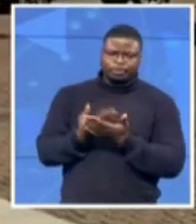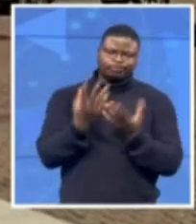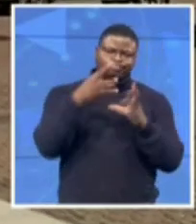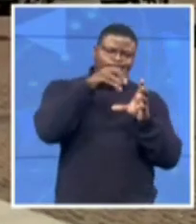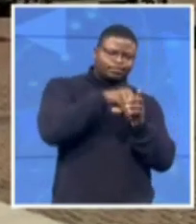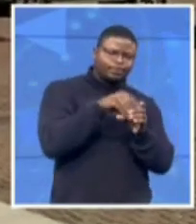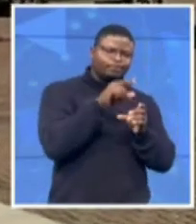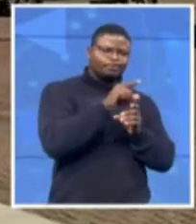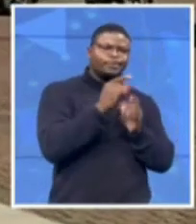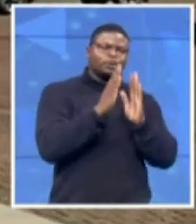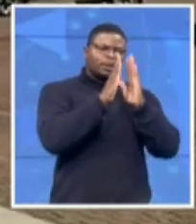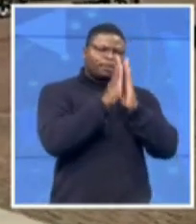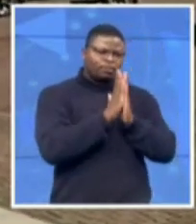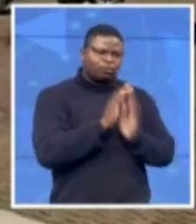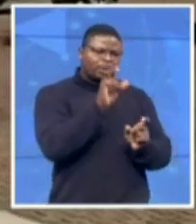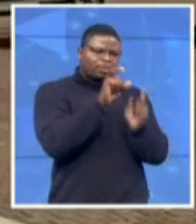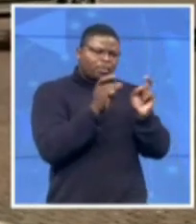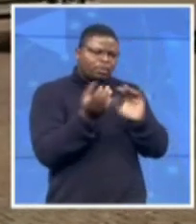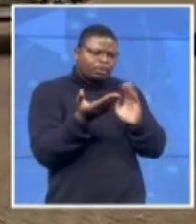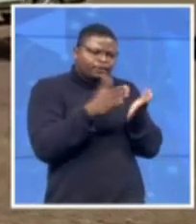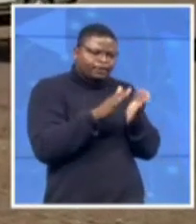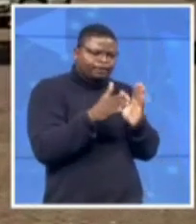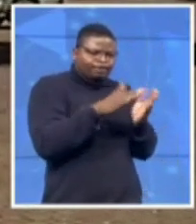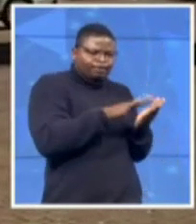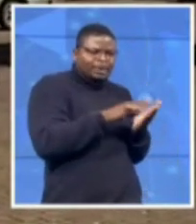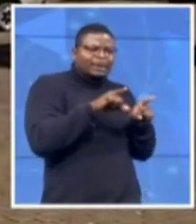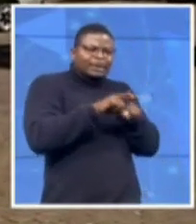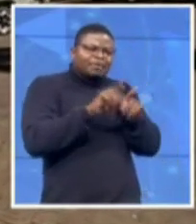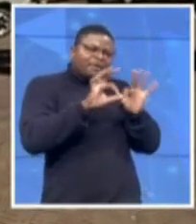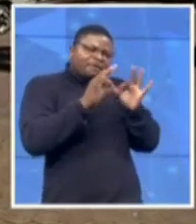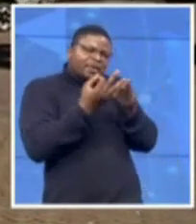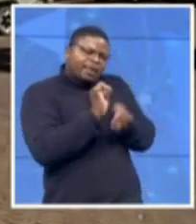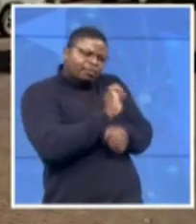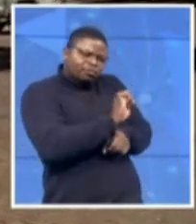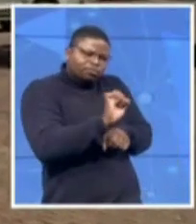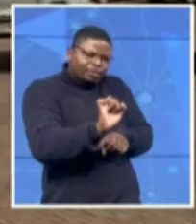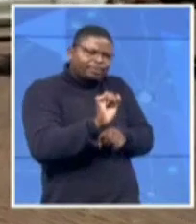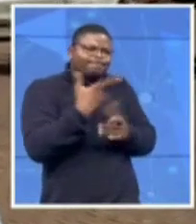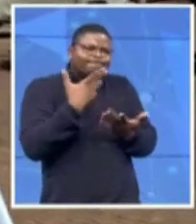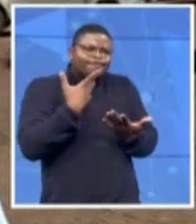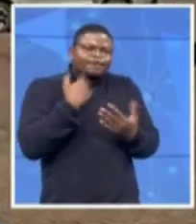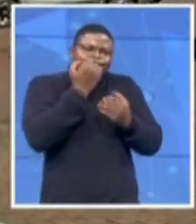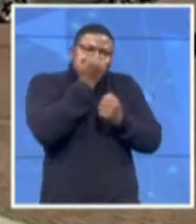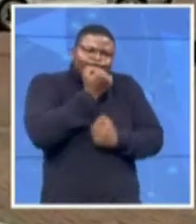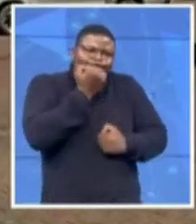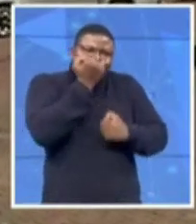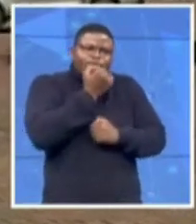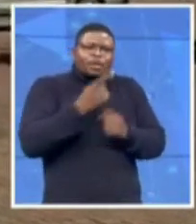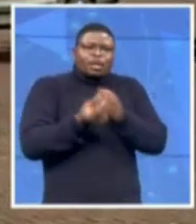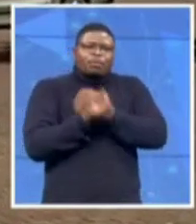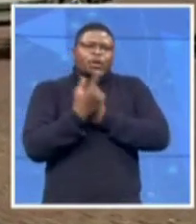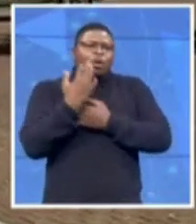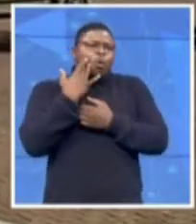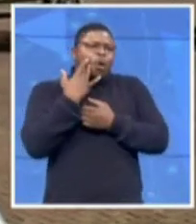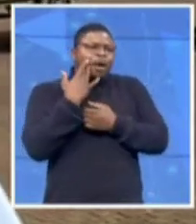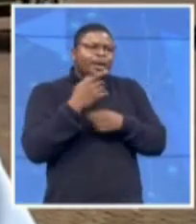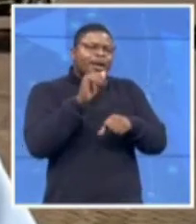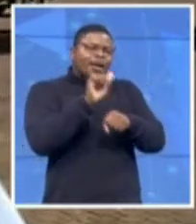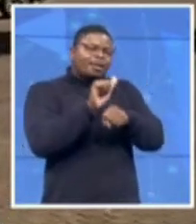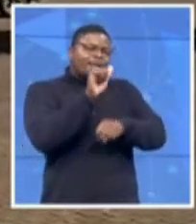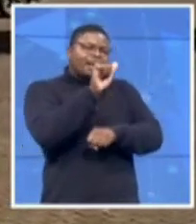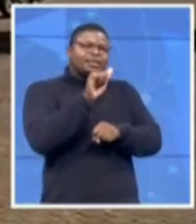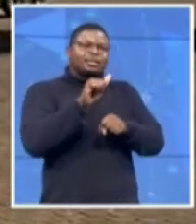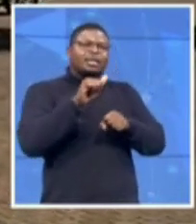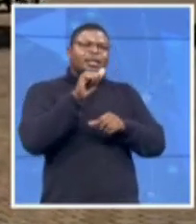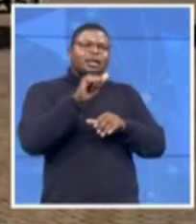have lost their loved ones during those floods of the 19th of April. They are all here, but it's a bit delayed because there are some